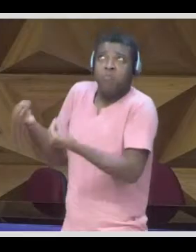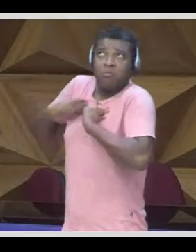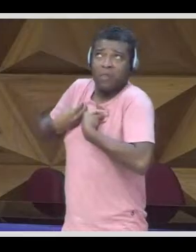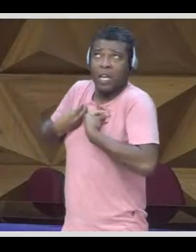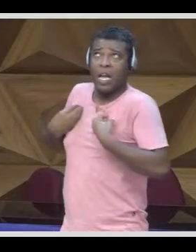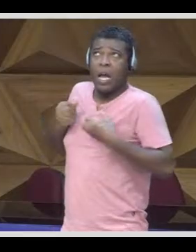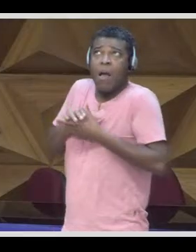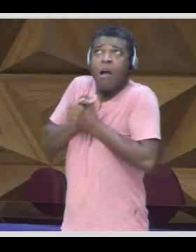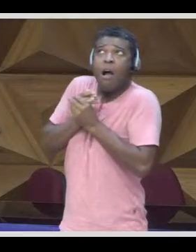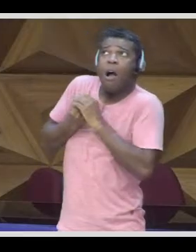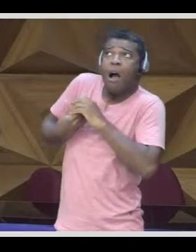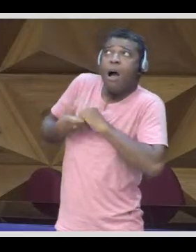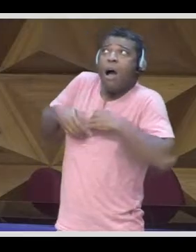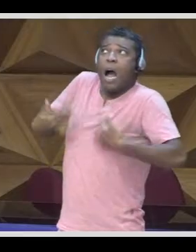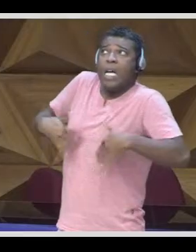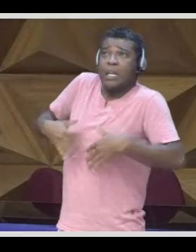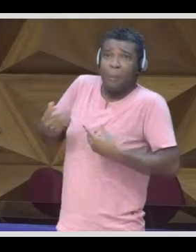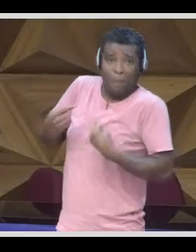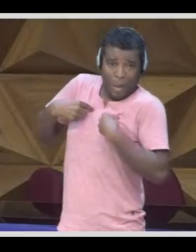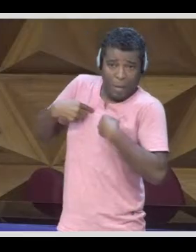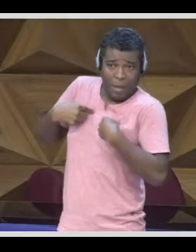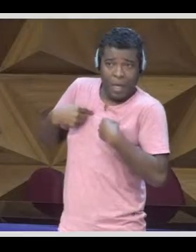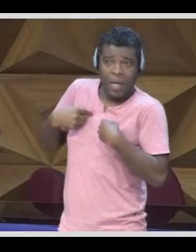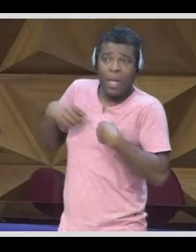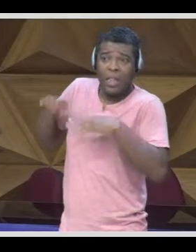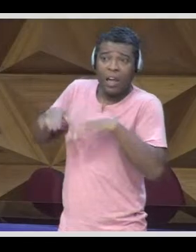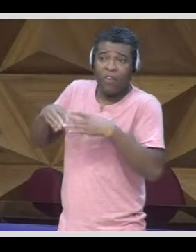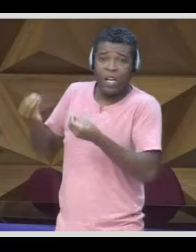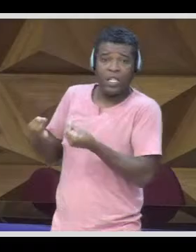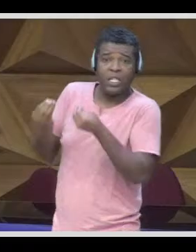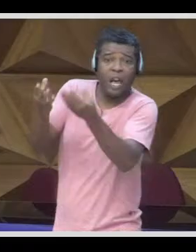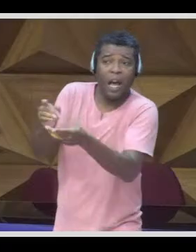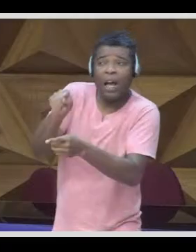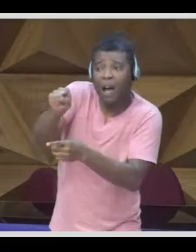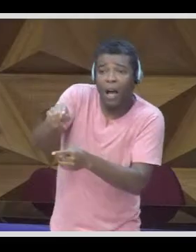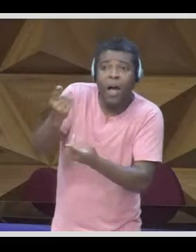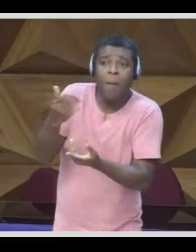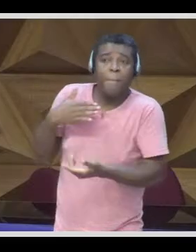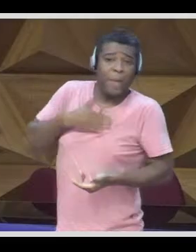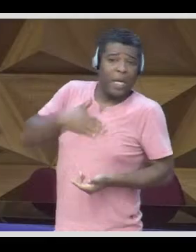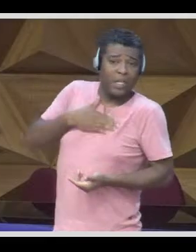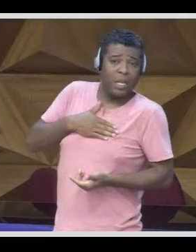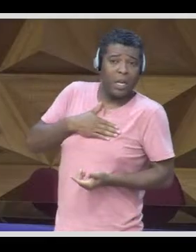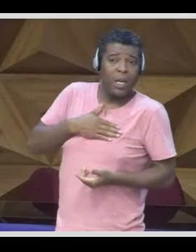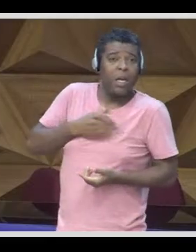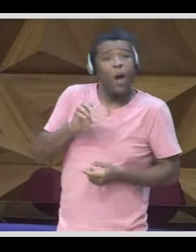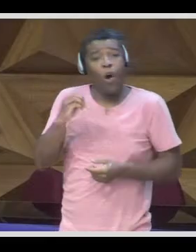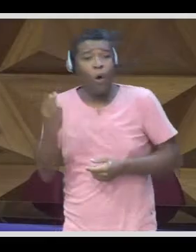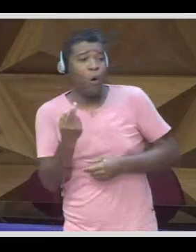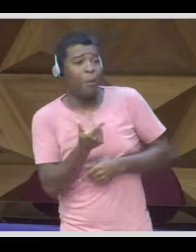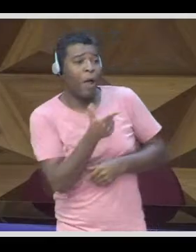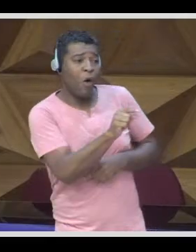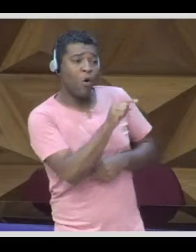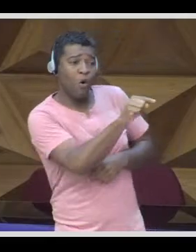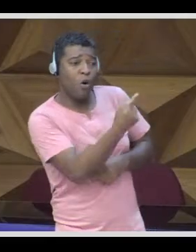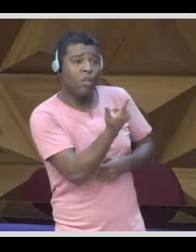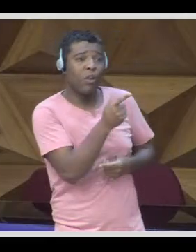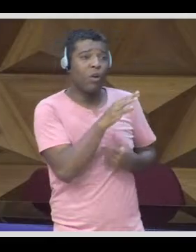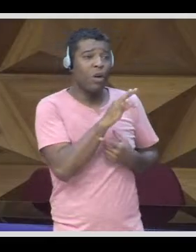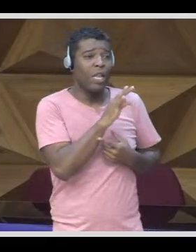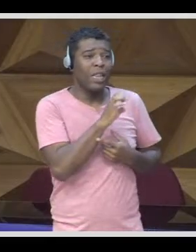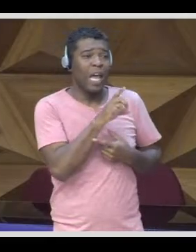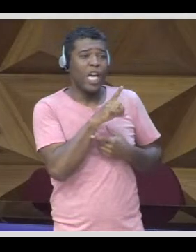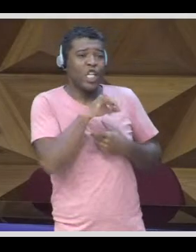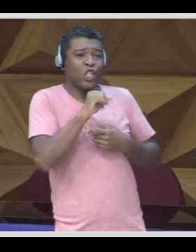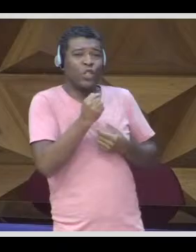could be boredom in someone else's brain. So the challenge is to infer this curve from data,